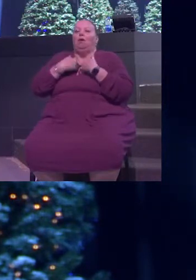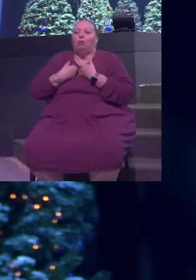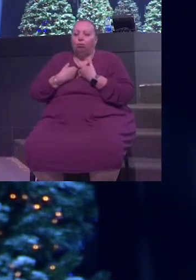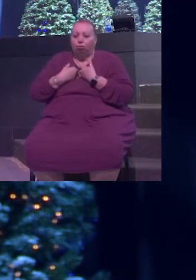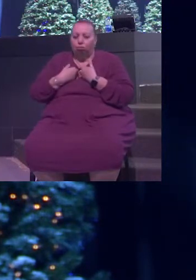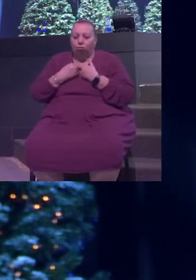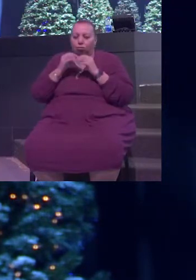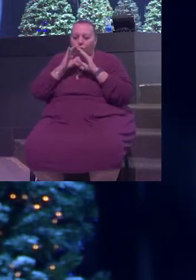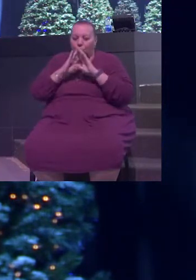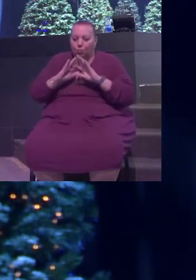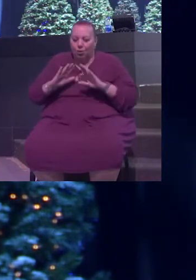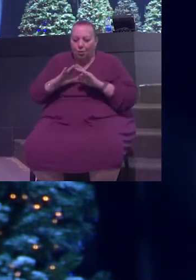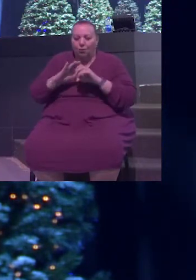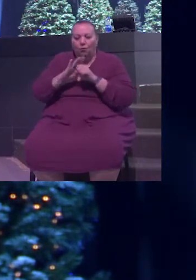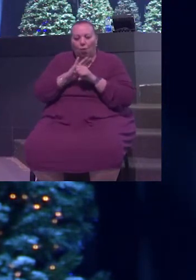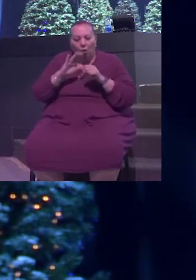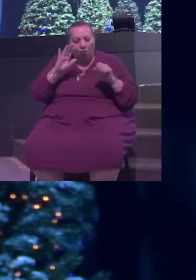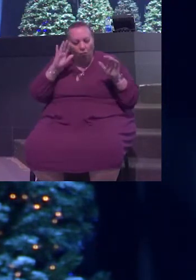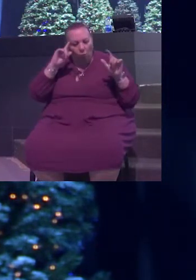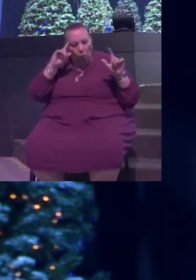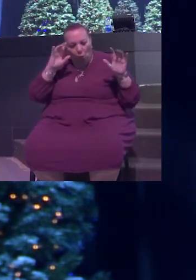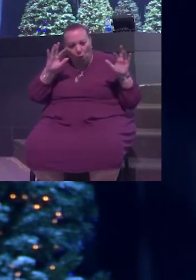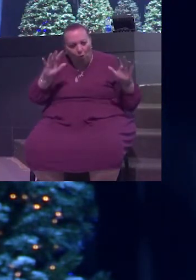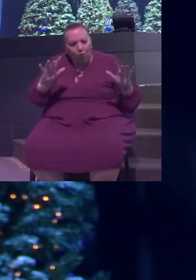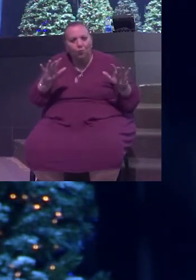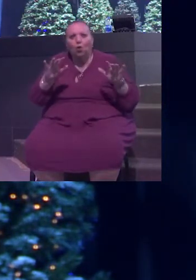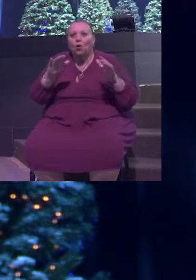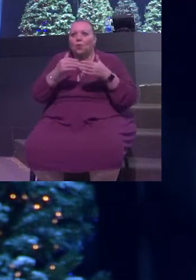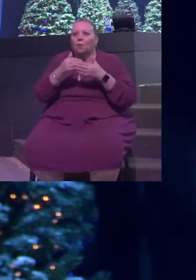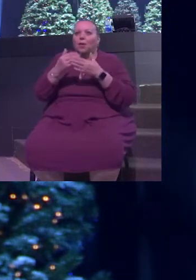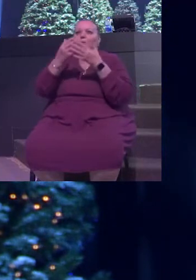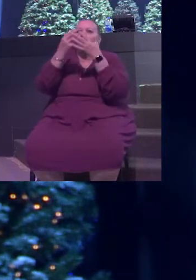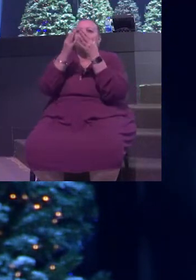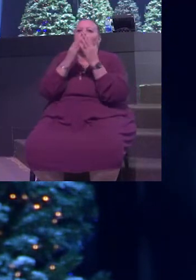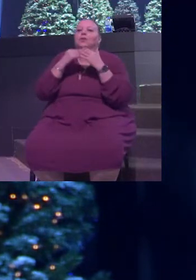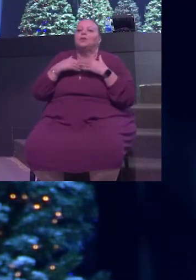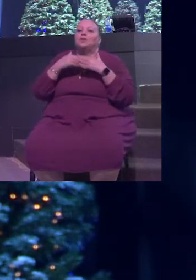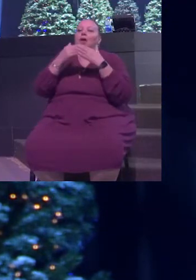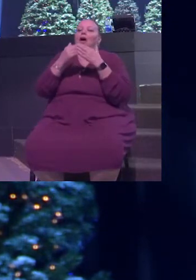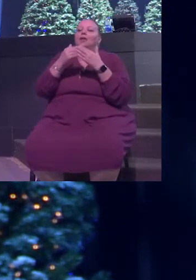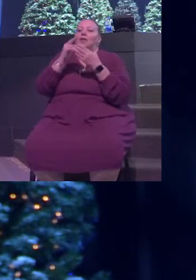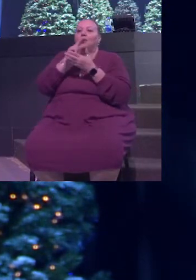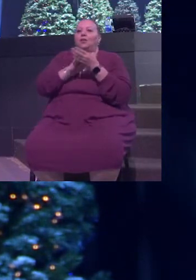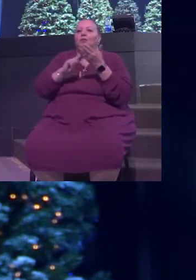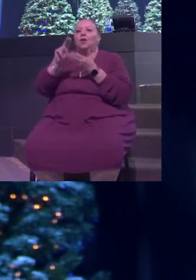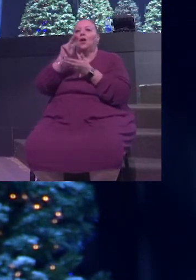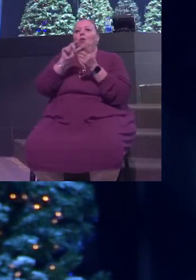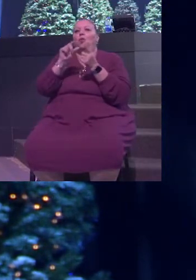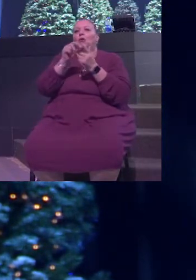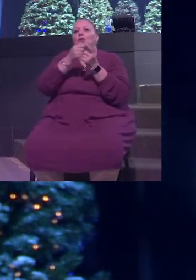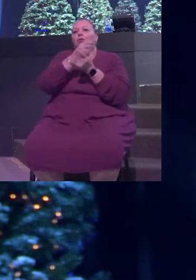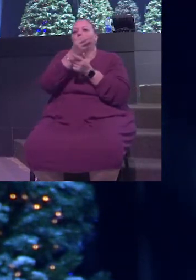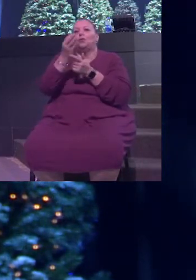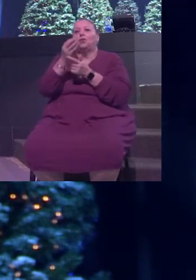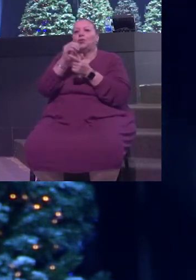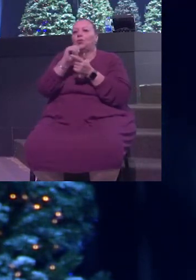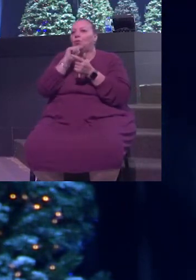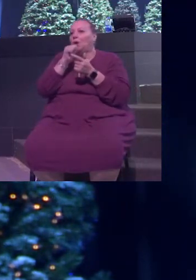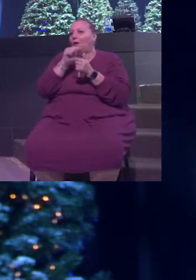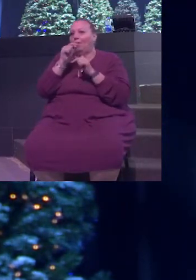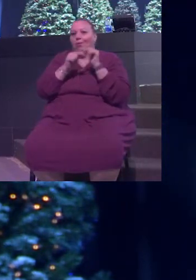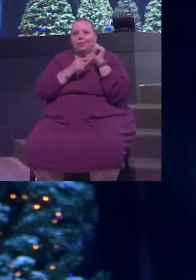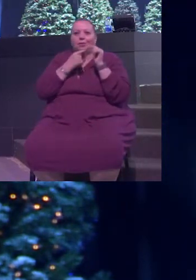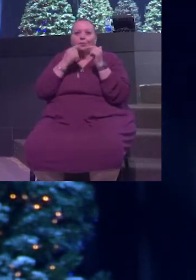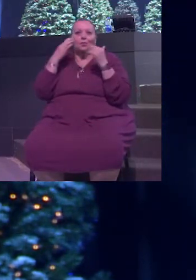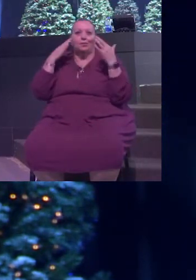silent, yet full of wonder. The baby finishes in size, and the divine word is reduced to a few